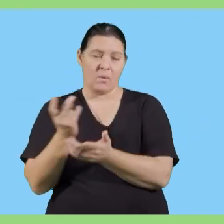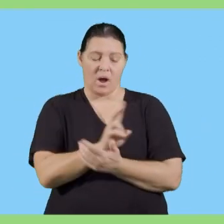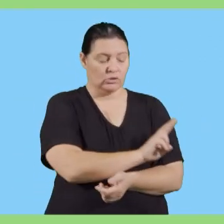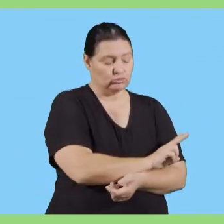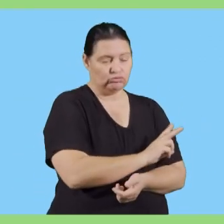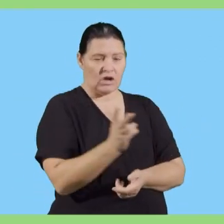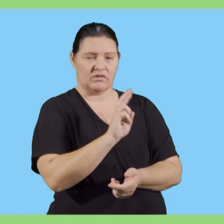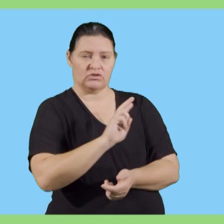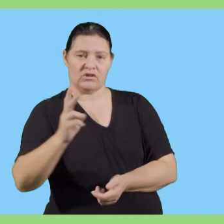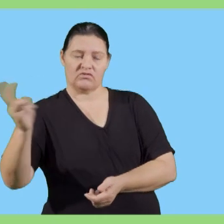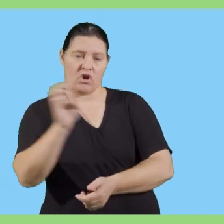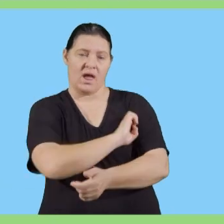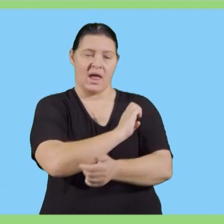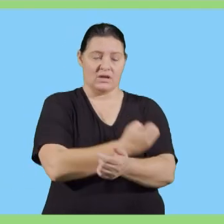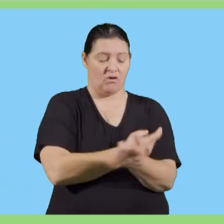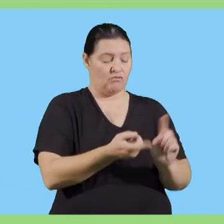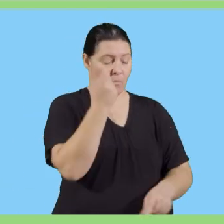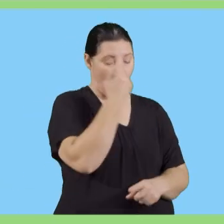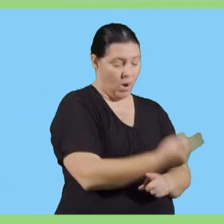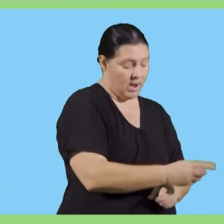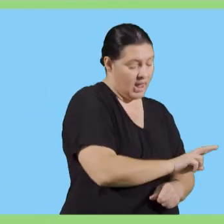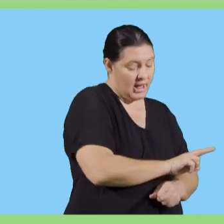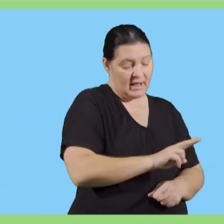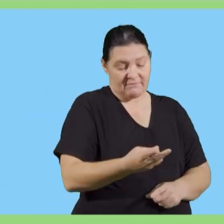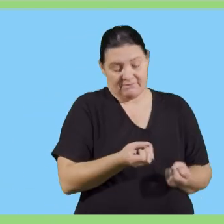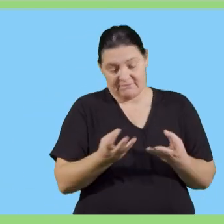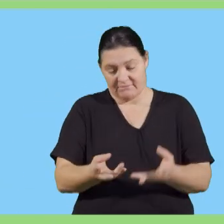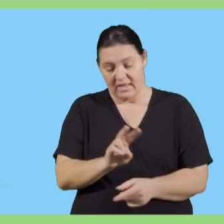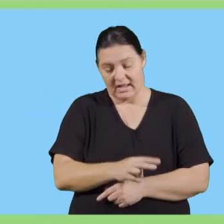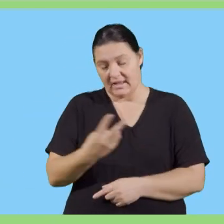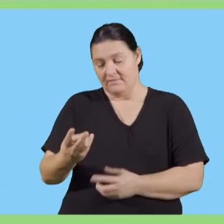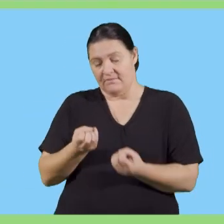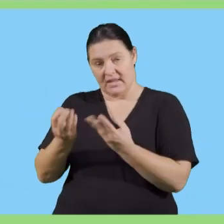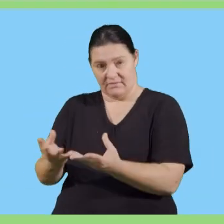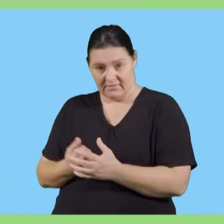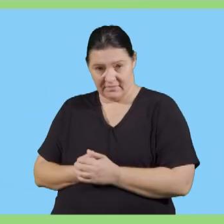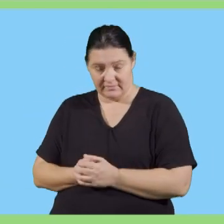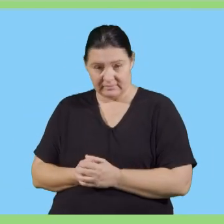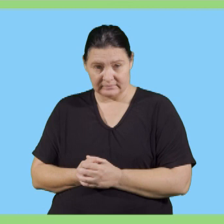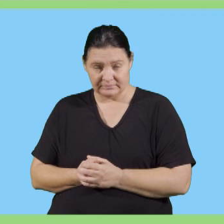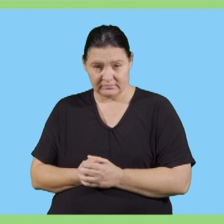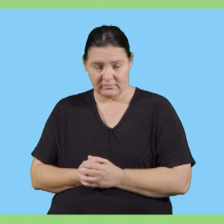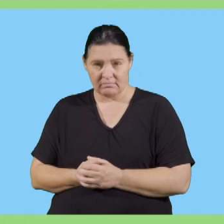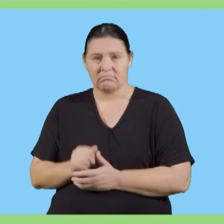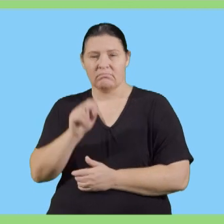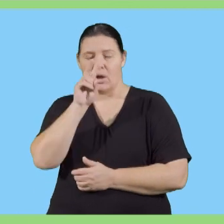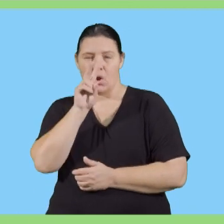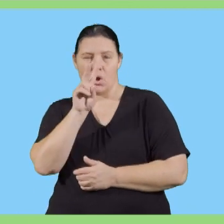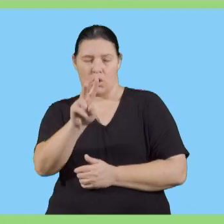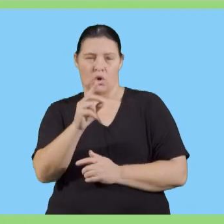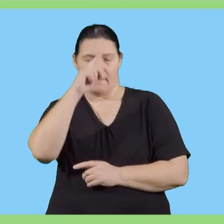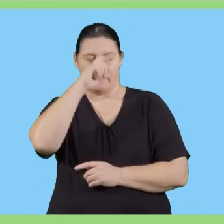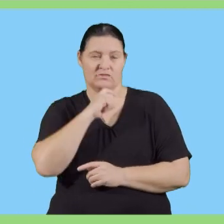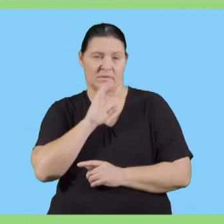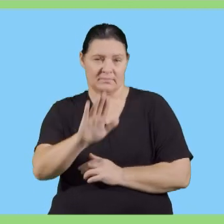organism. Let us look at this picture. So here we have a nice example. We have producers.